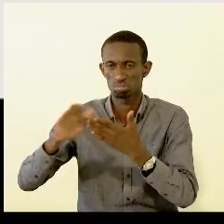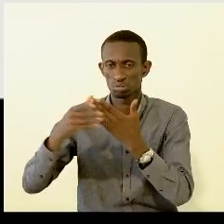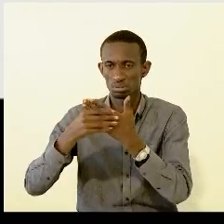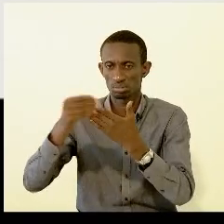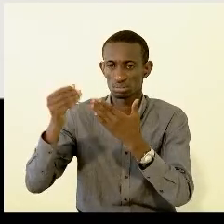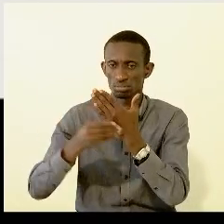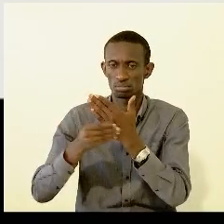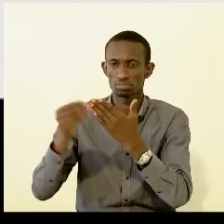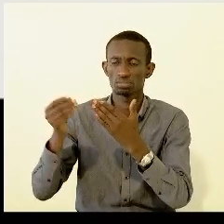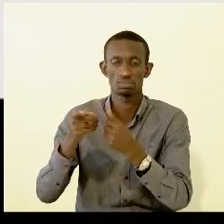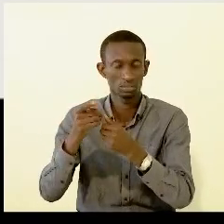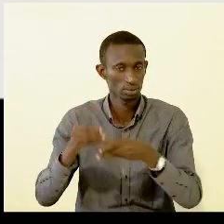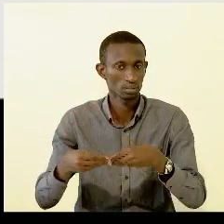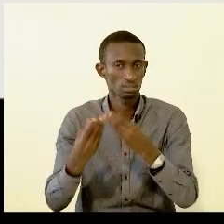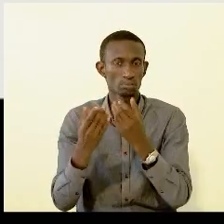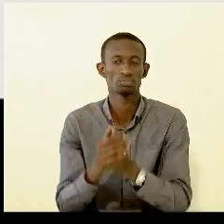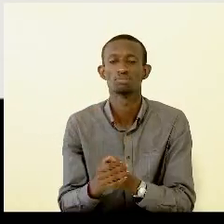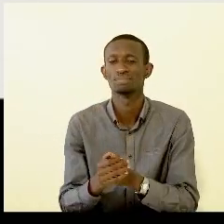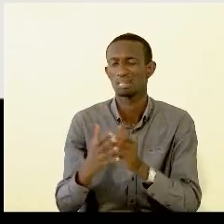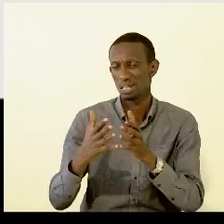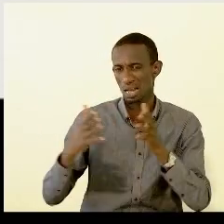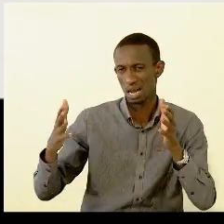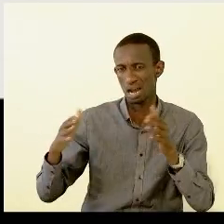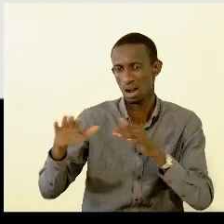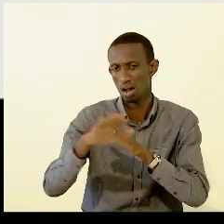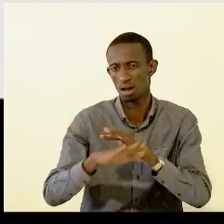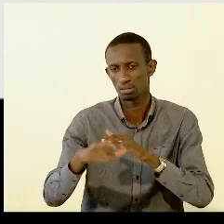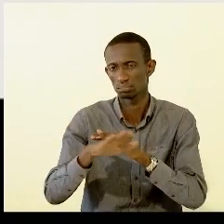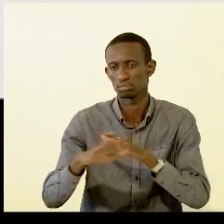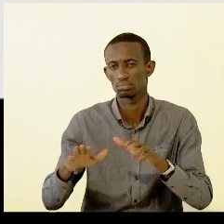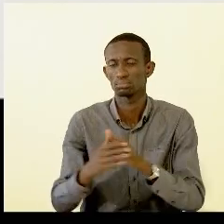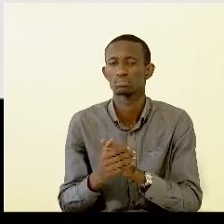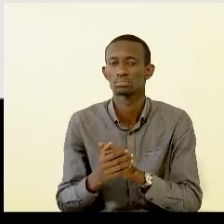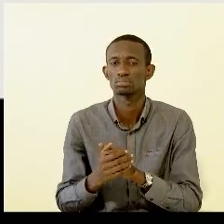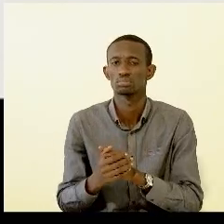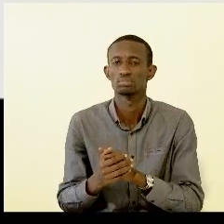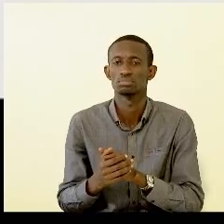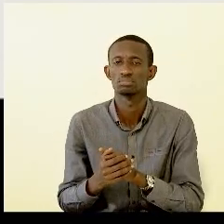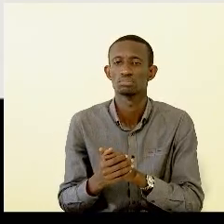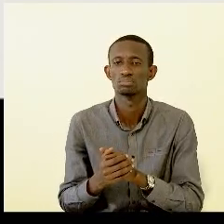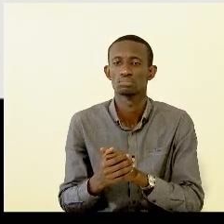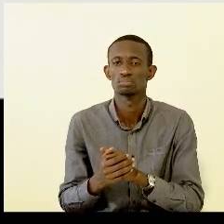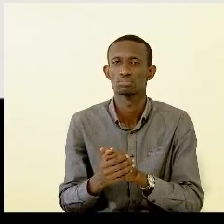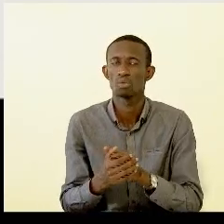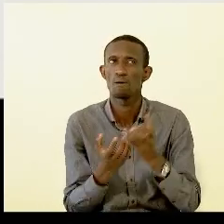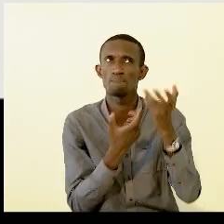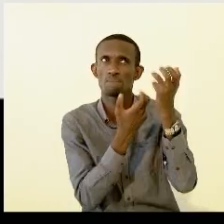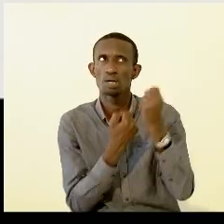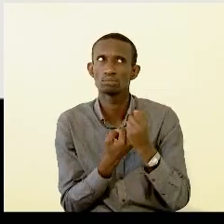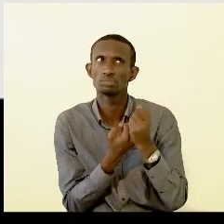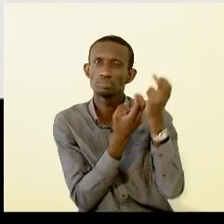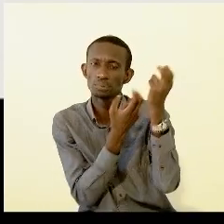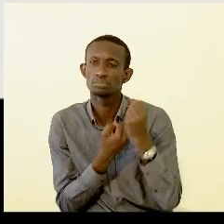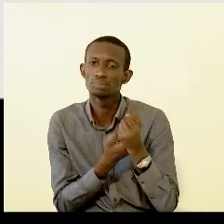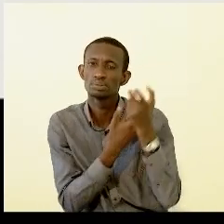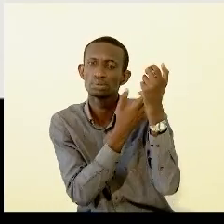thin so that it provides a large surface area for trapping sunlight, which